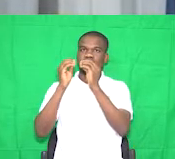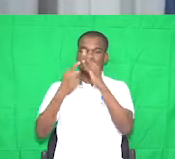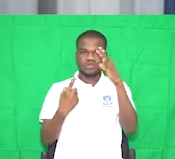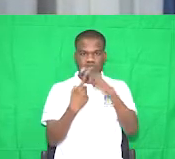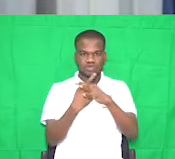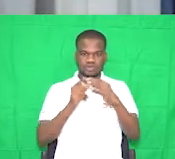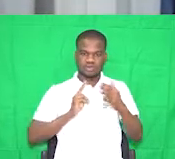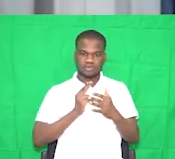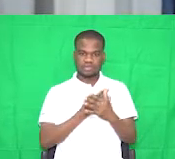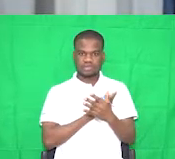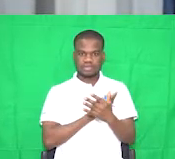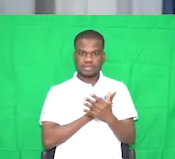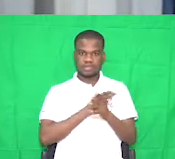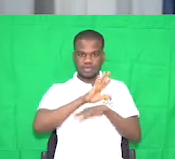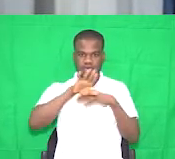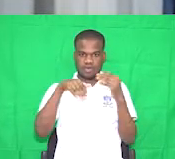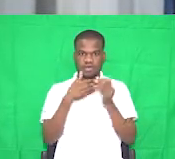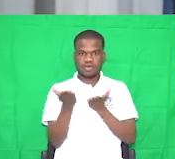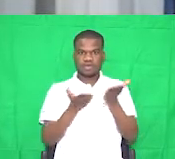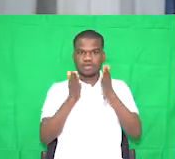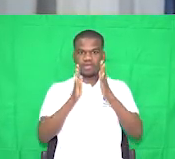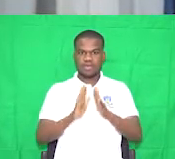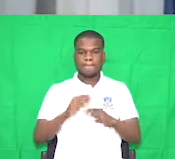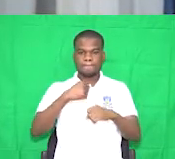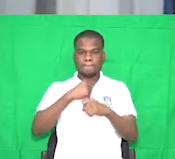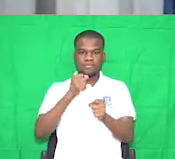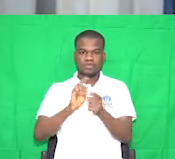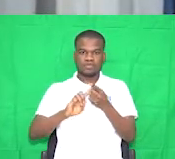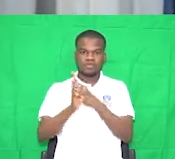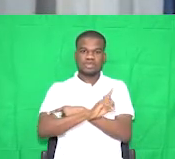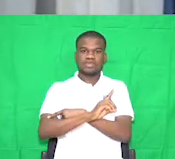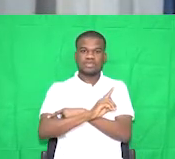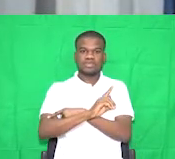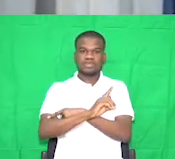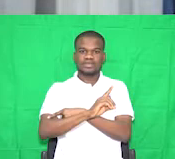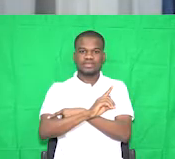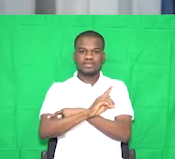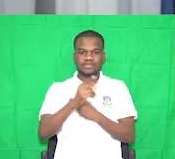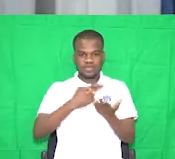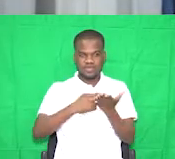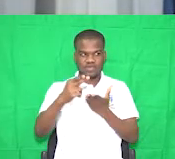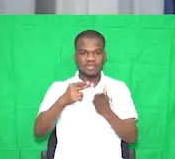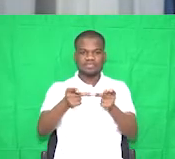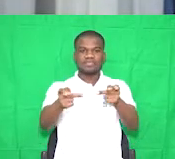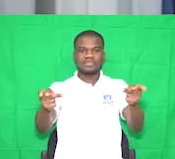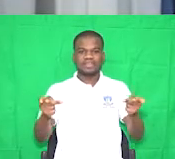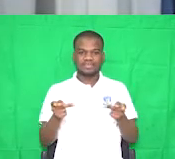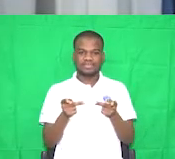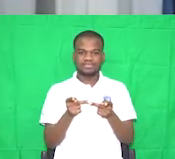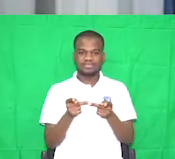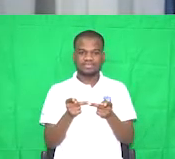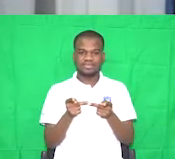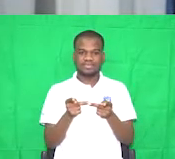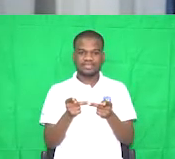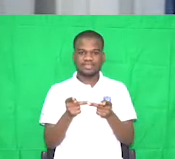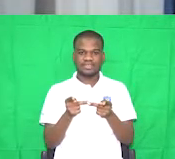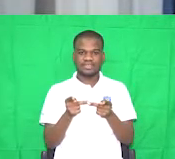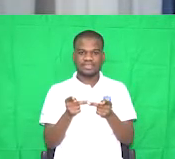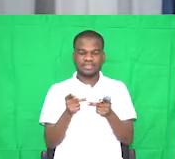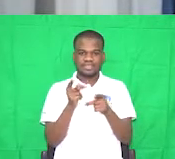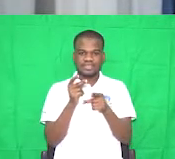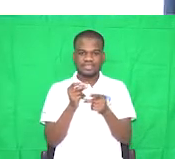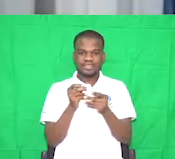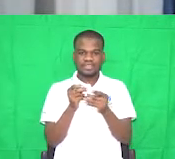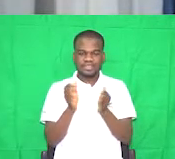us, your servants who meet this day in your holy place, and inspire